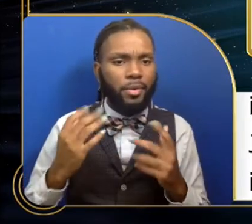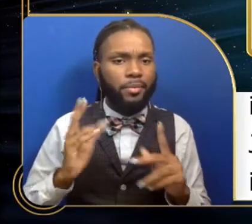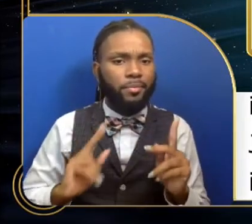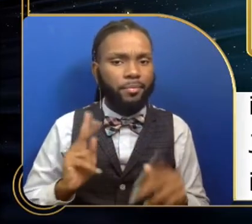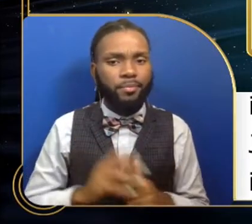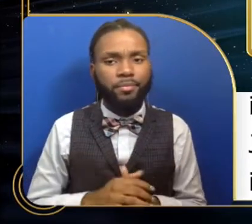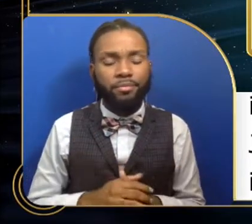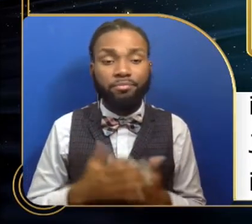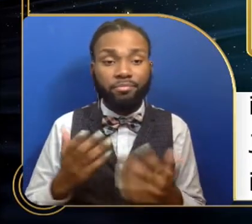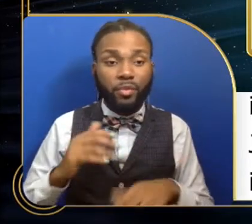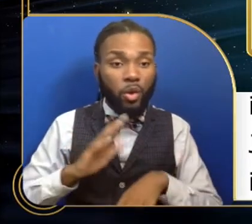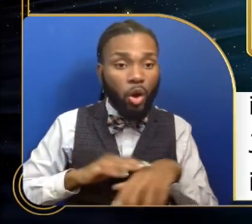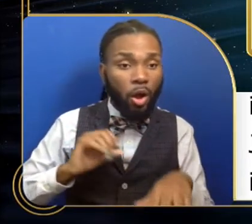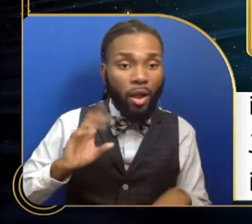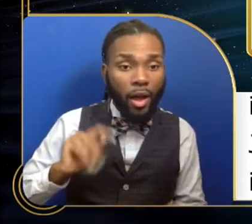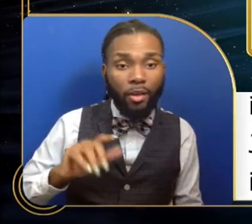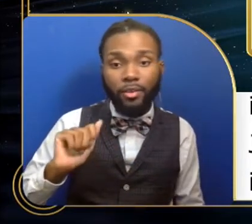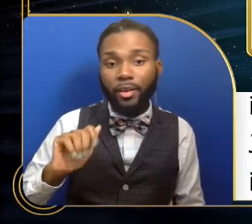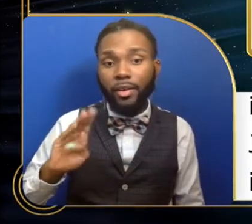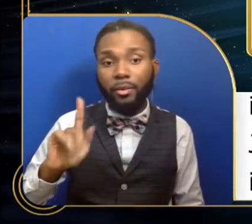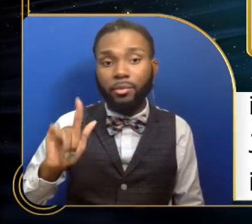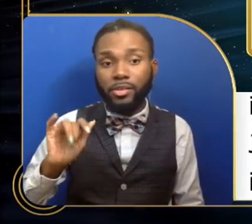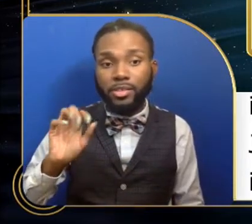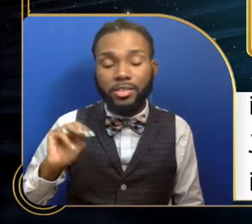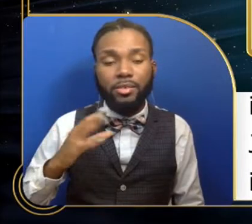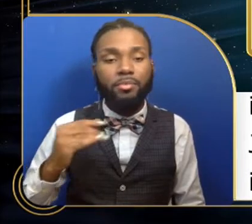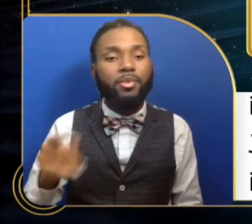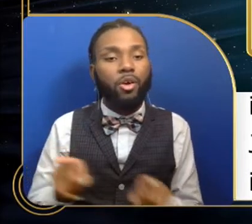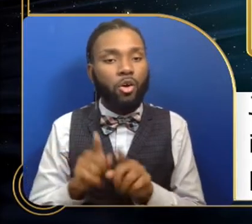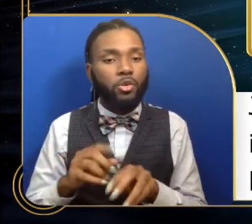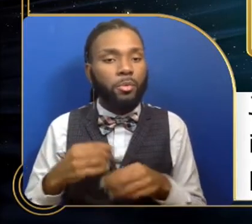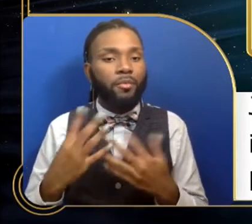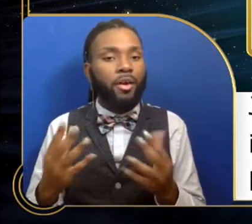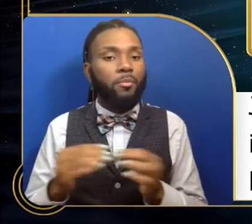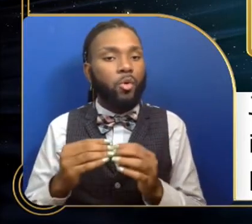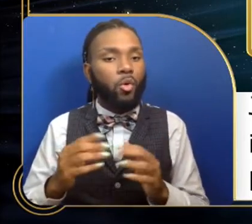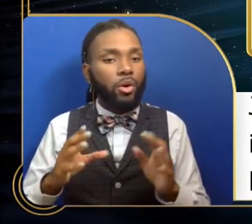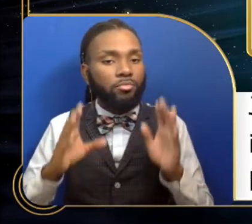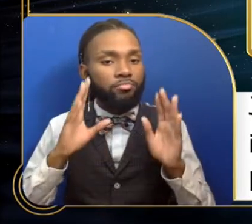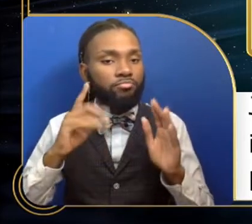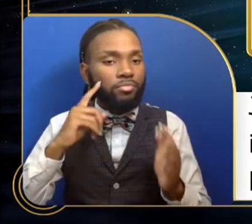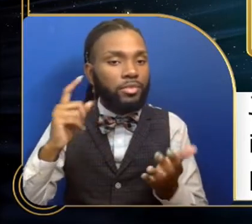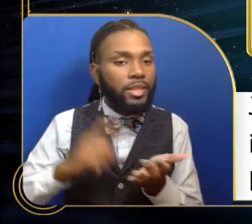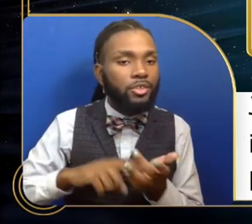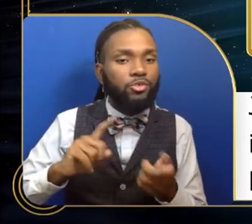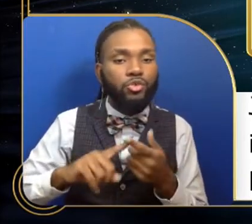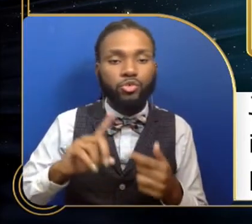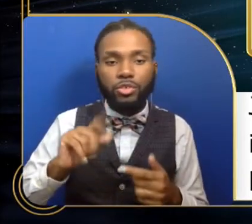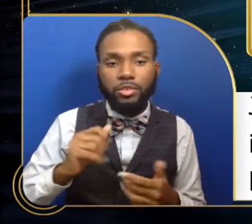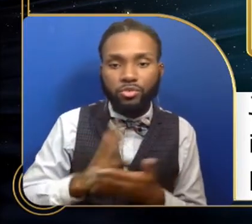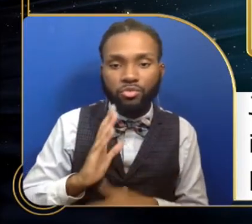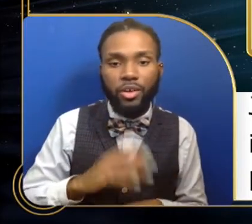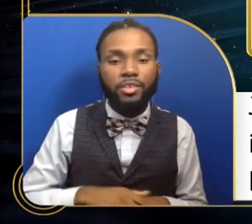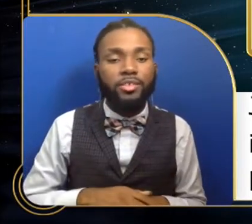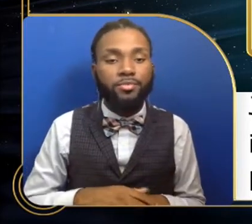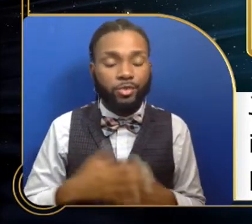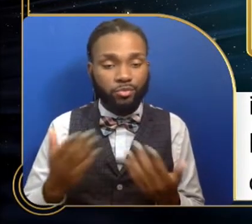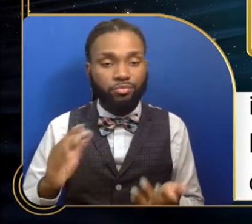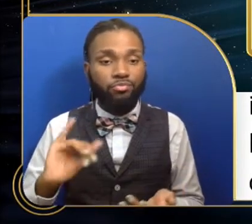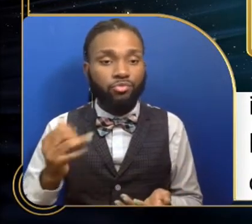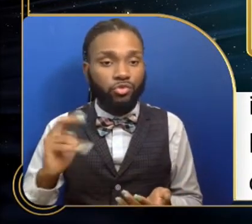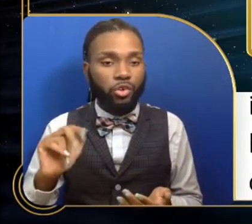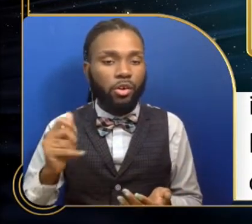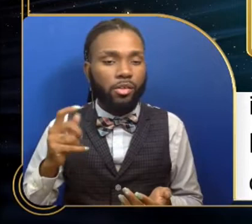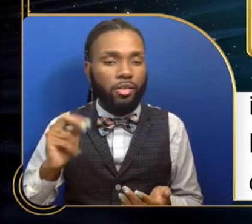ableism and bringing greater attention and awareness to disability rights, Jonathan is using a